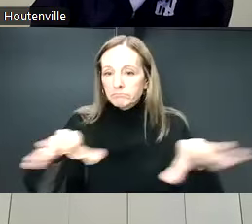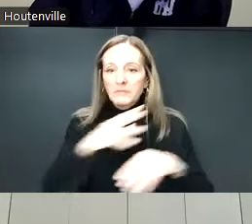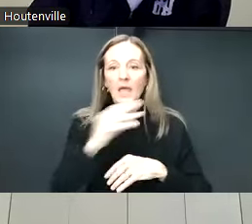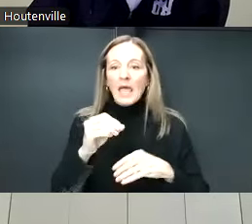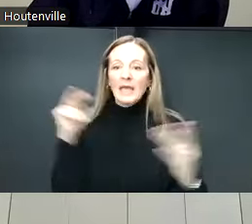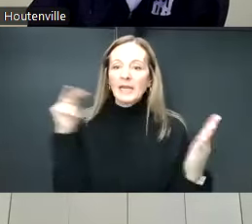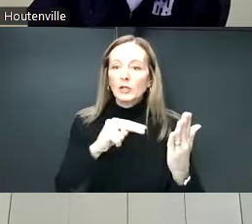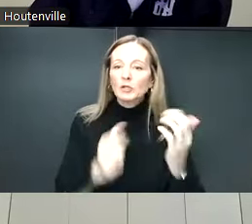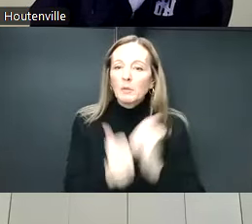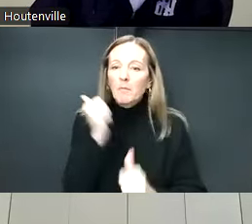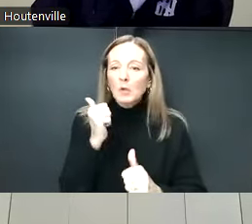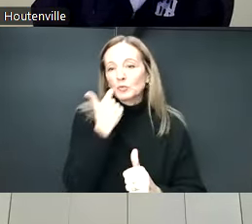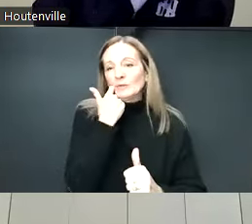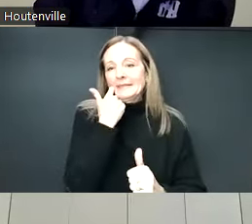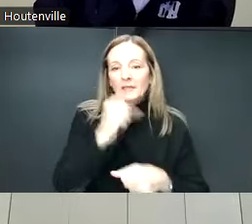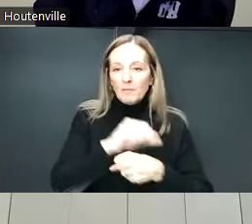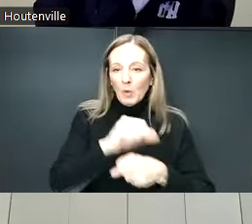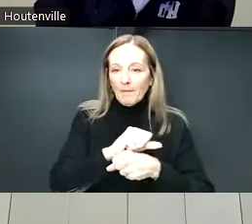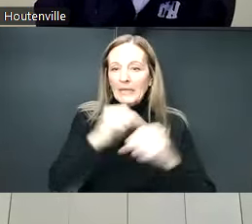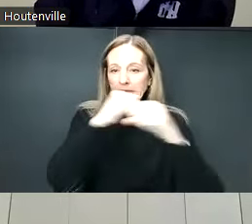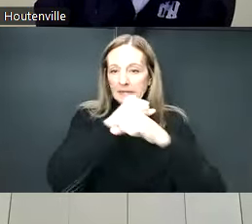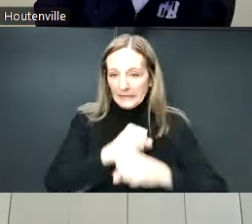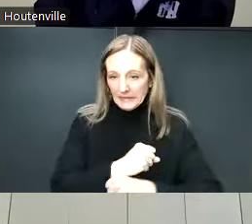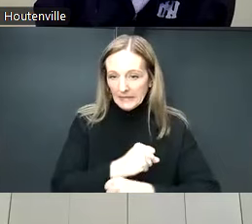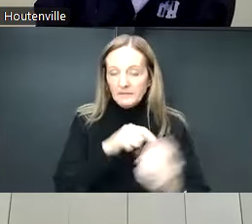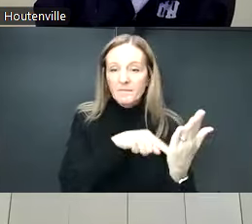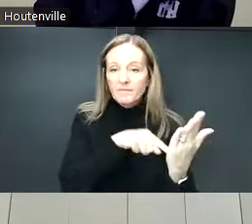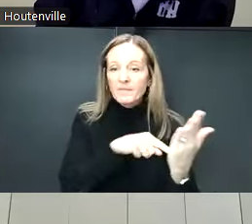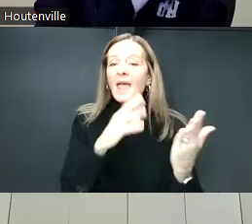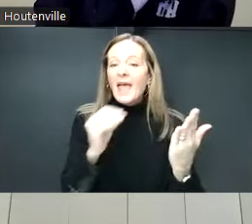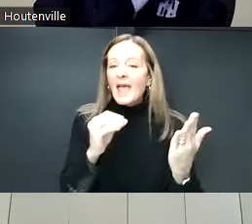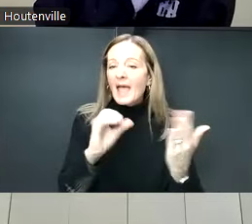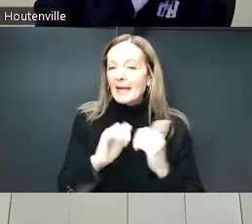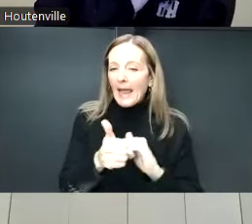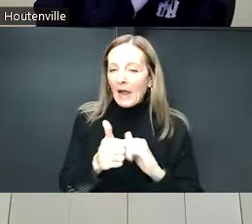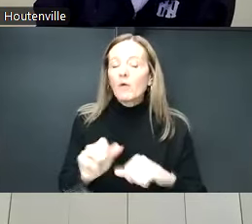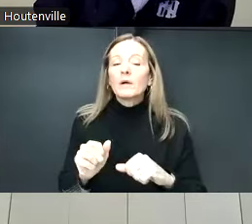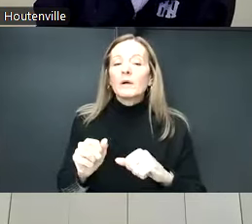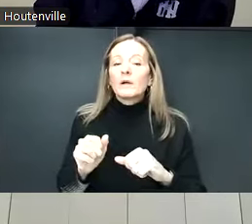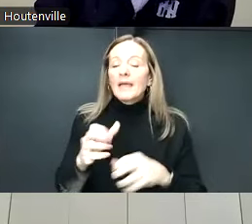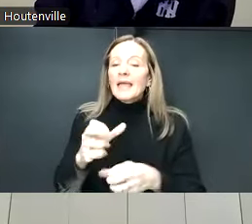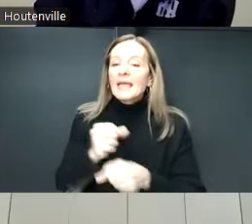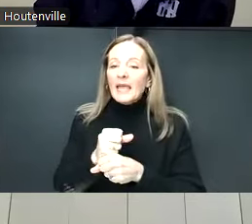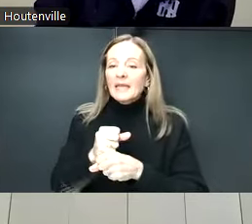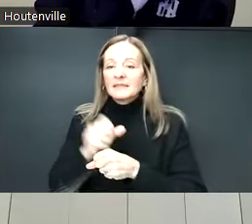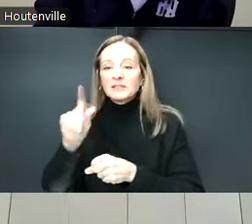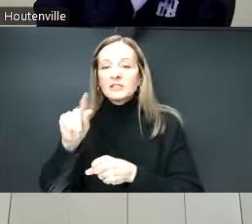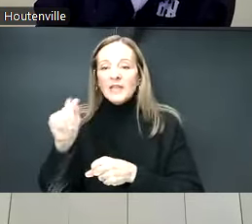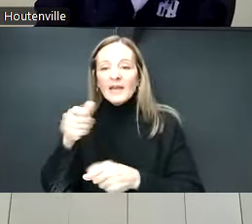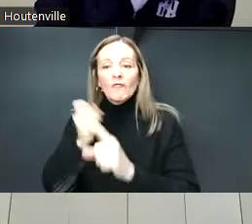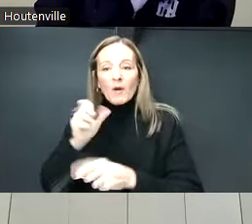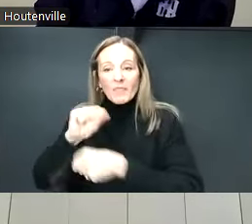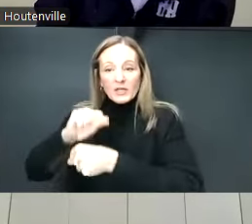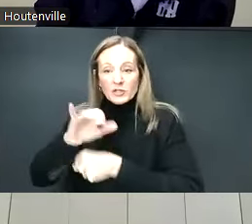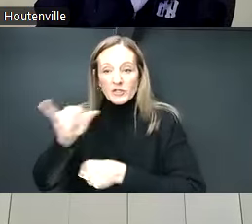recent employment statistics. It uses data from the jobs report, which is released by the